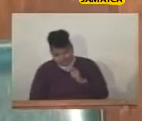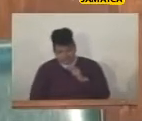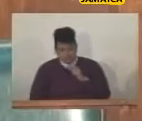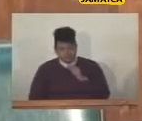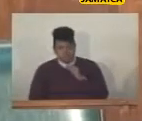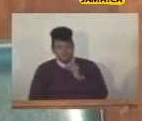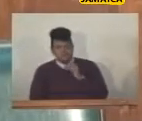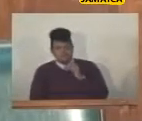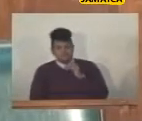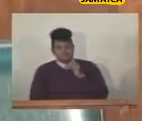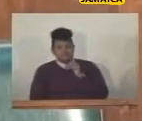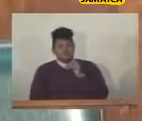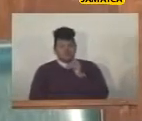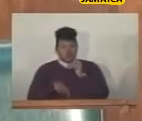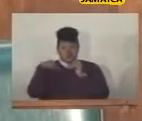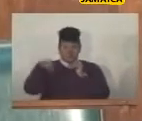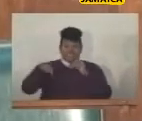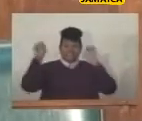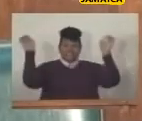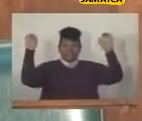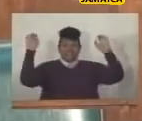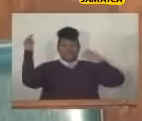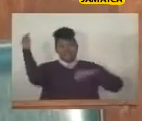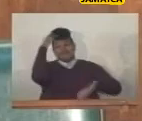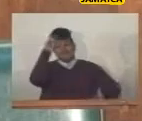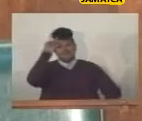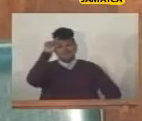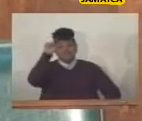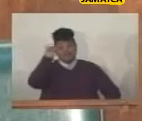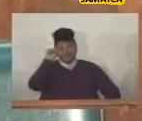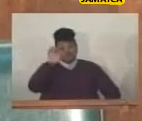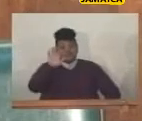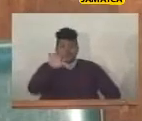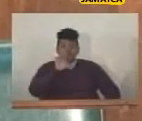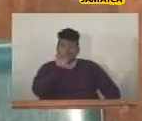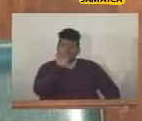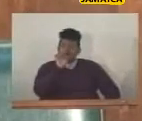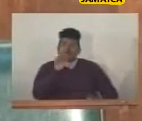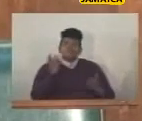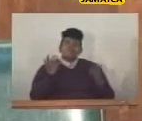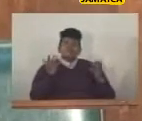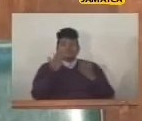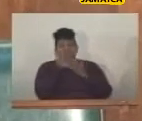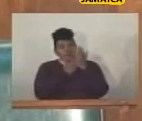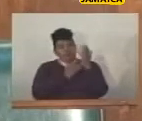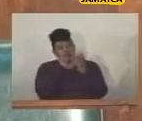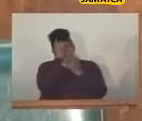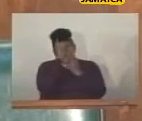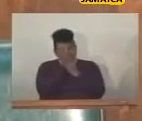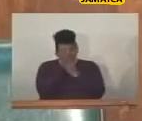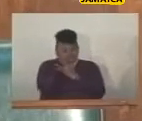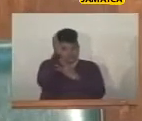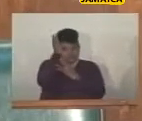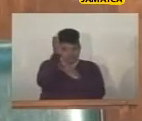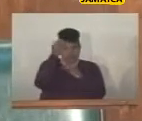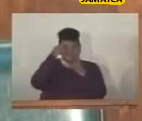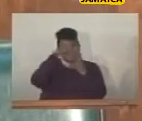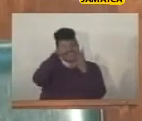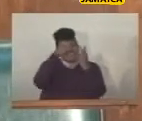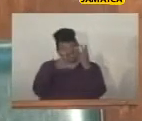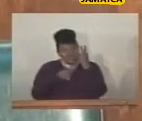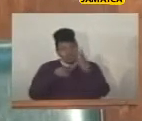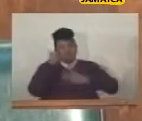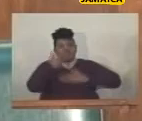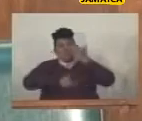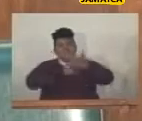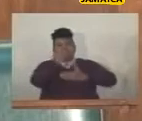So this measure is one part of the process